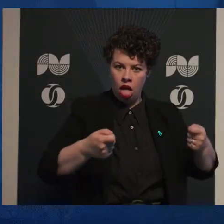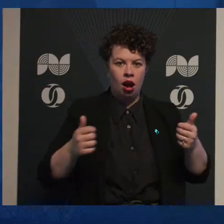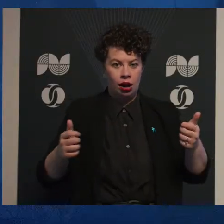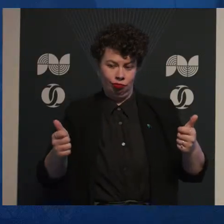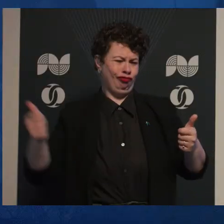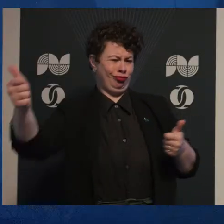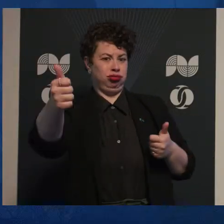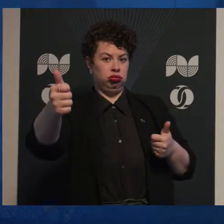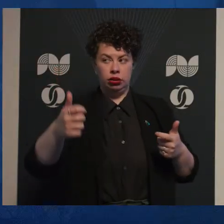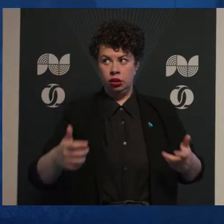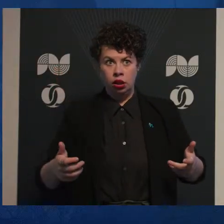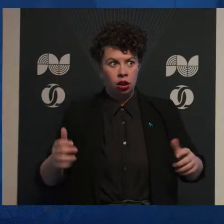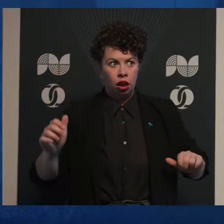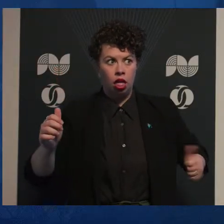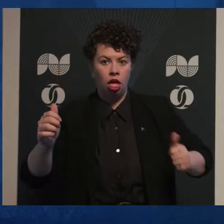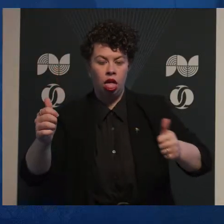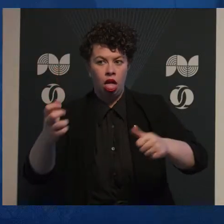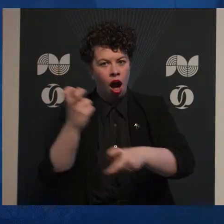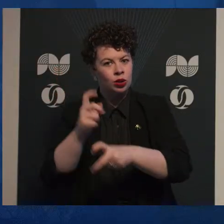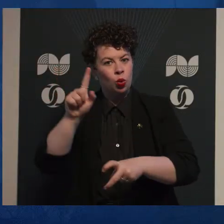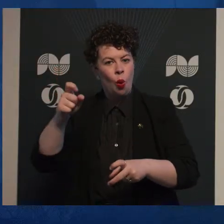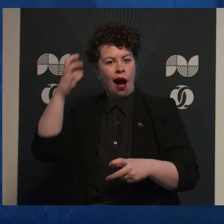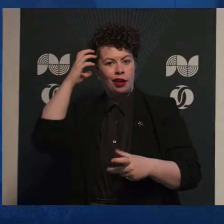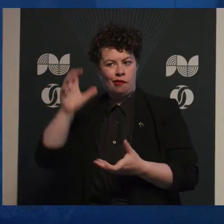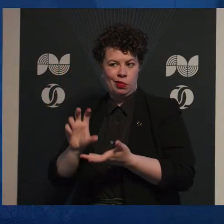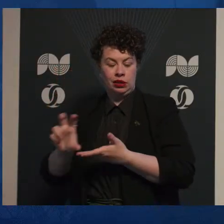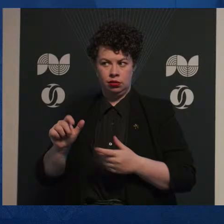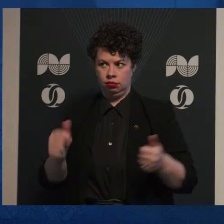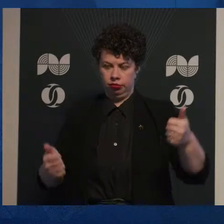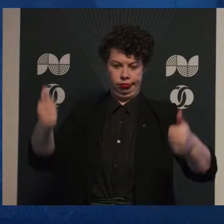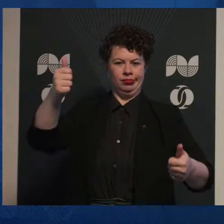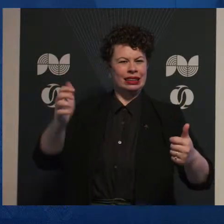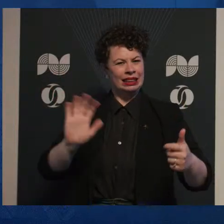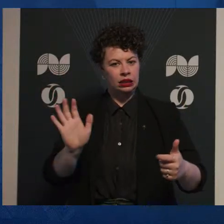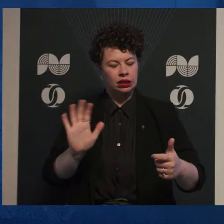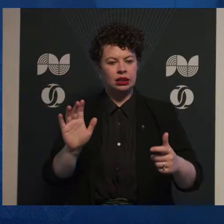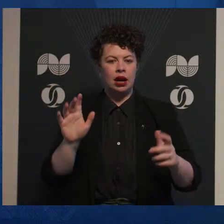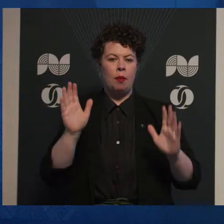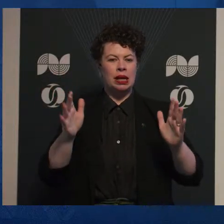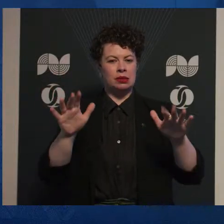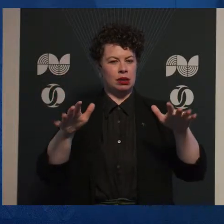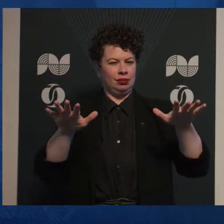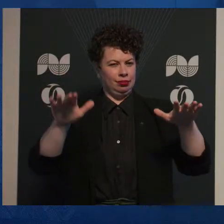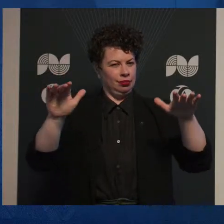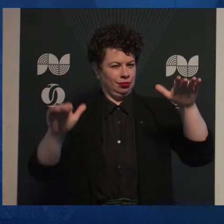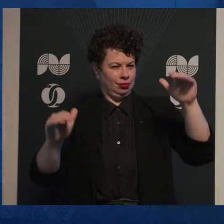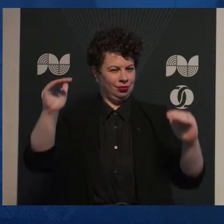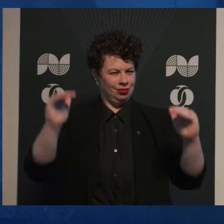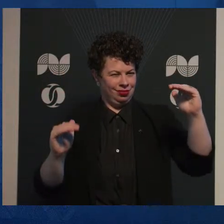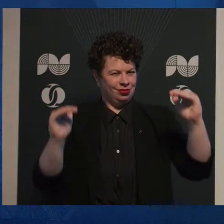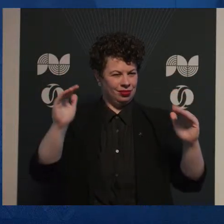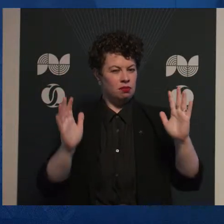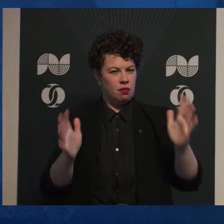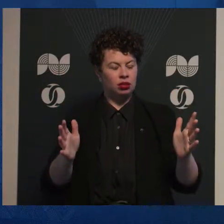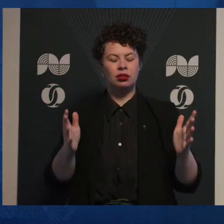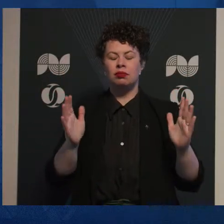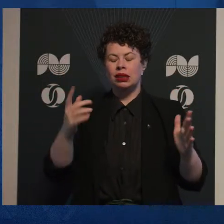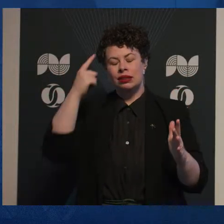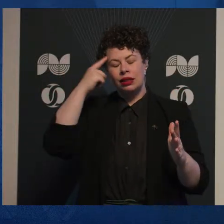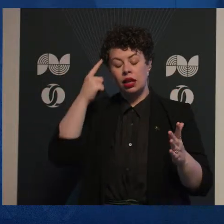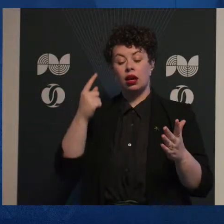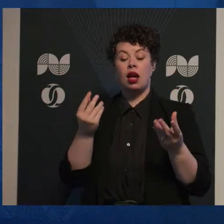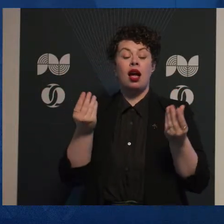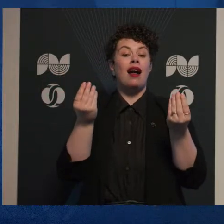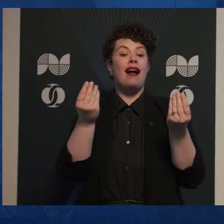this chart, I mean, I think it's a fairly simple chart. It shows a basic kind of correlation between the quality of